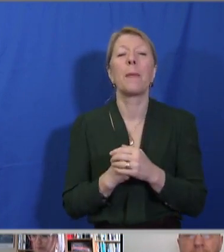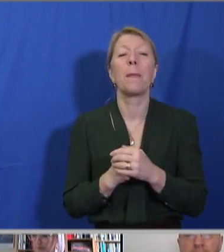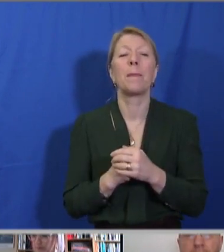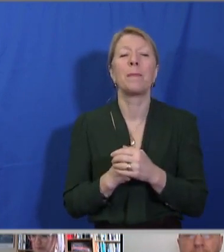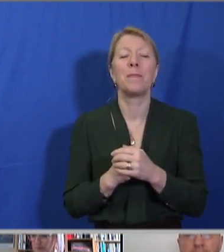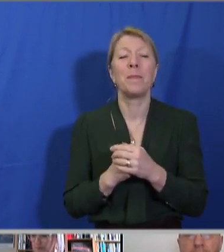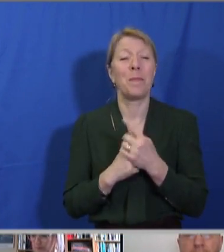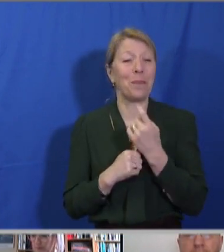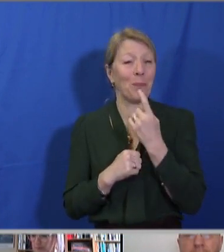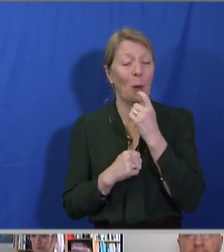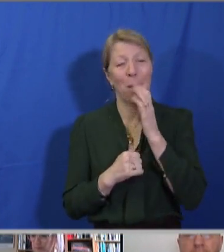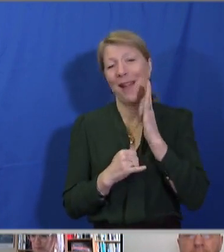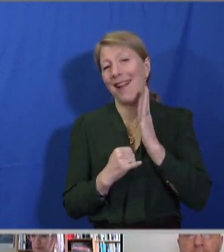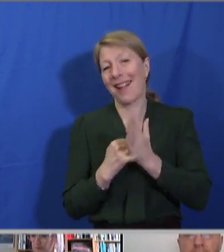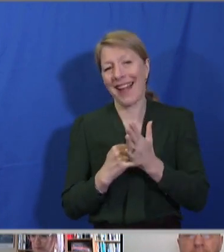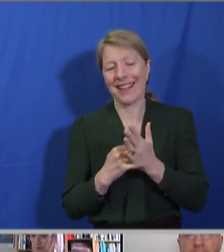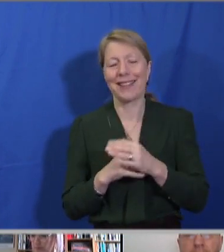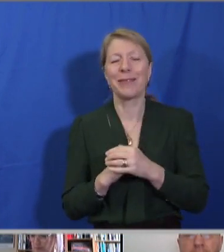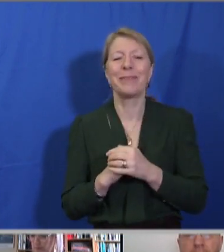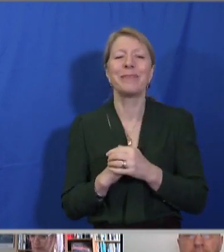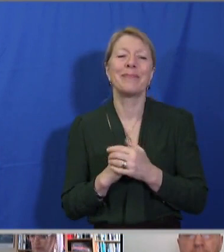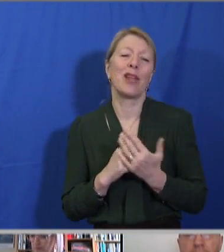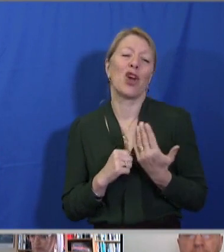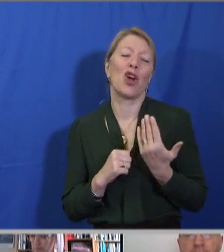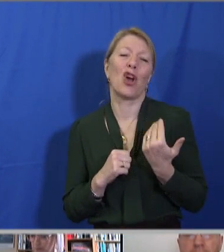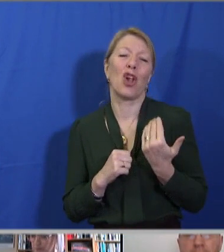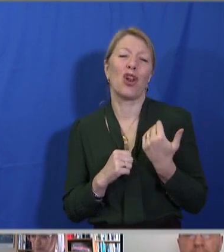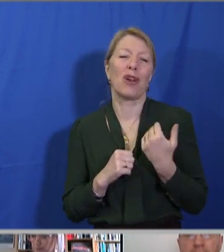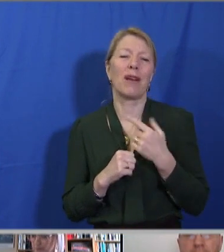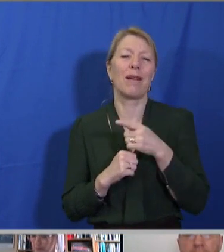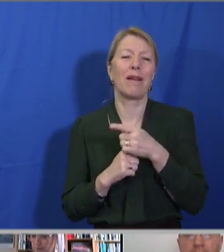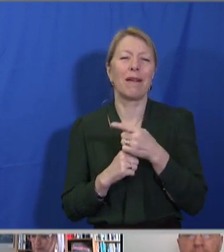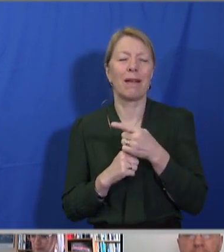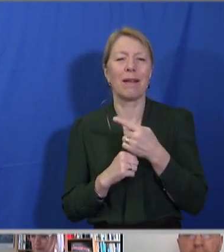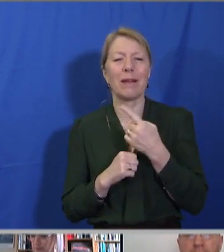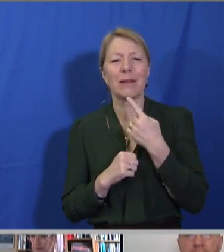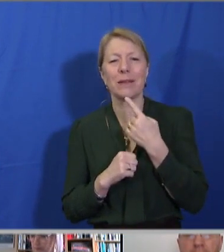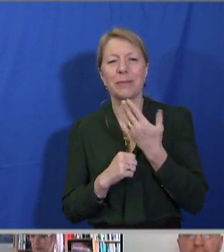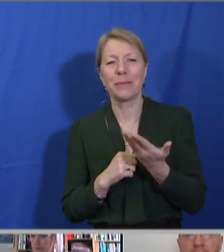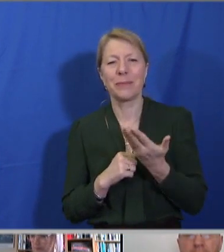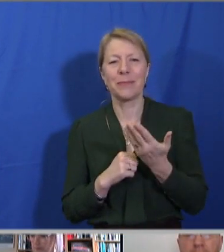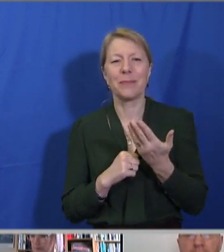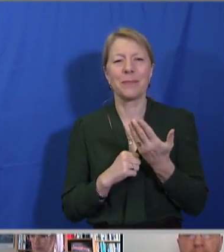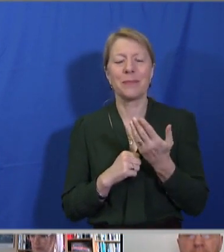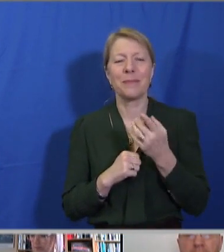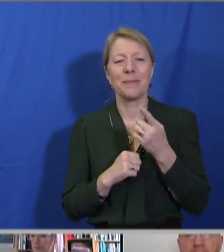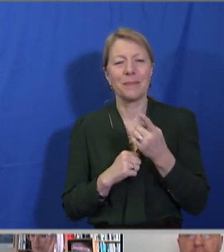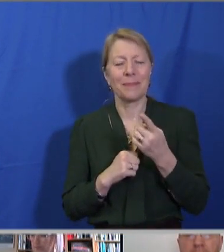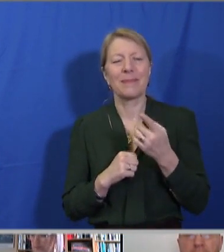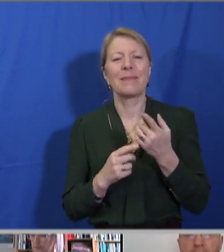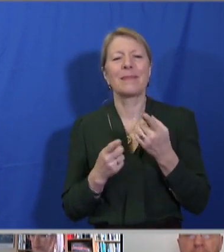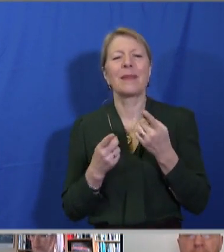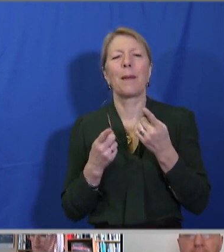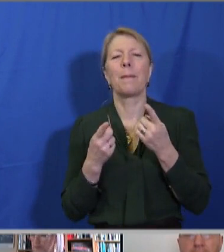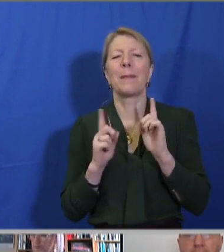final one. I pressed the Minister earlier on committing to having change in places when it's available in all outpatient departments. But in